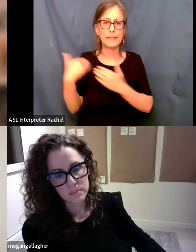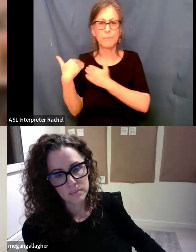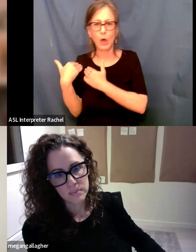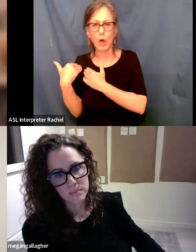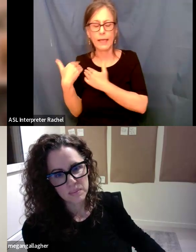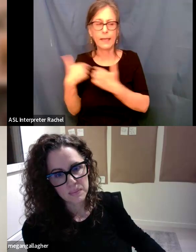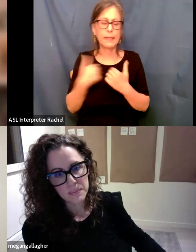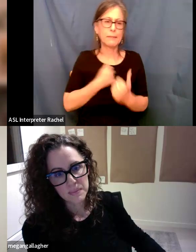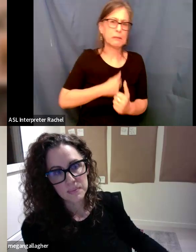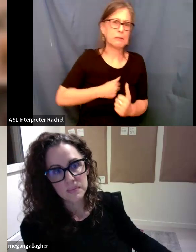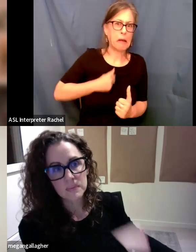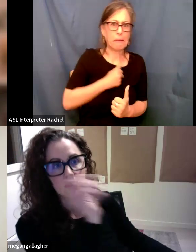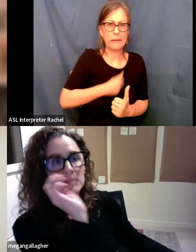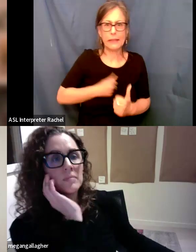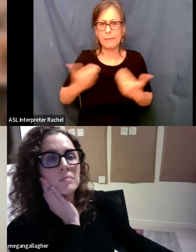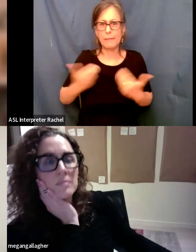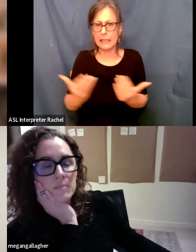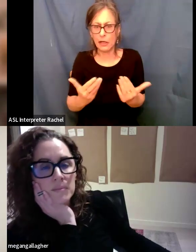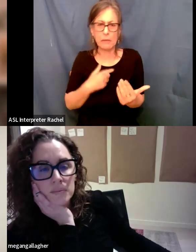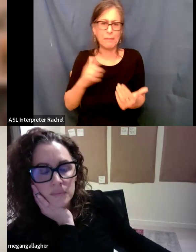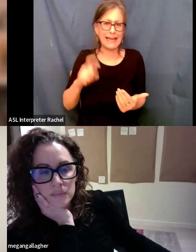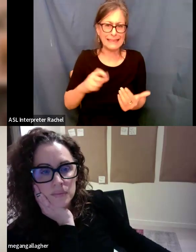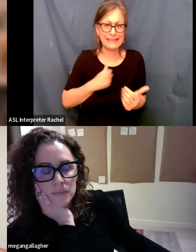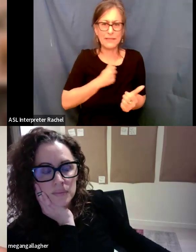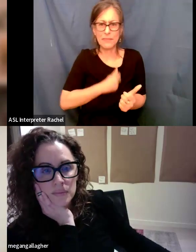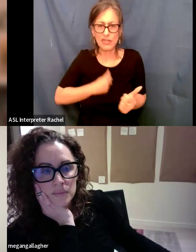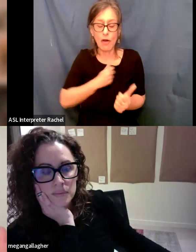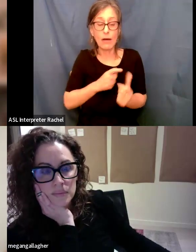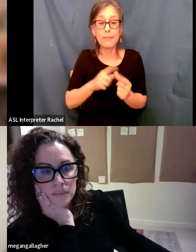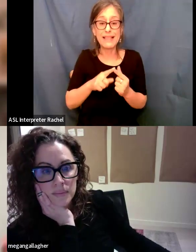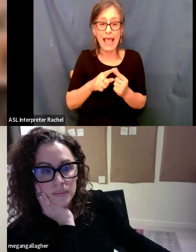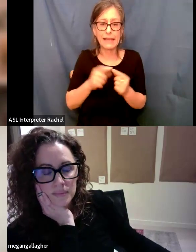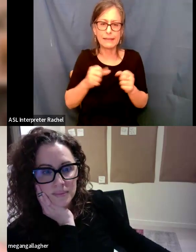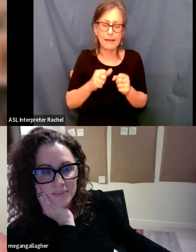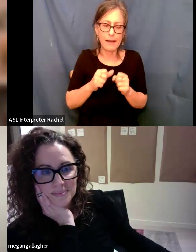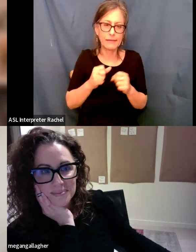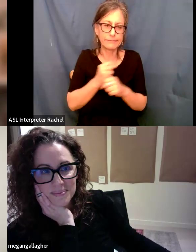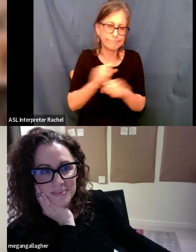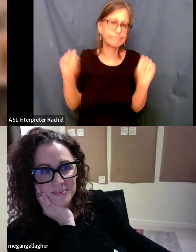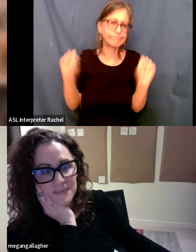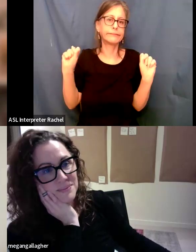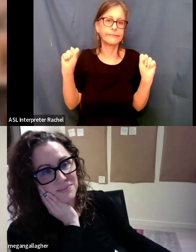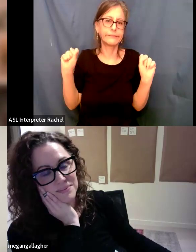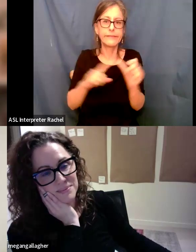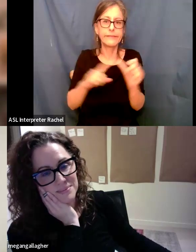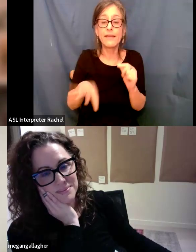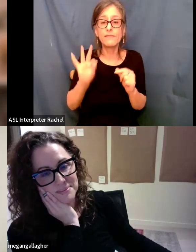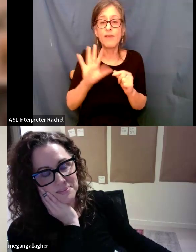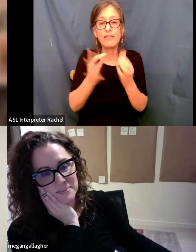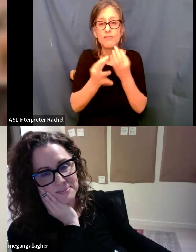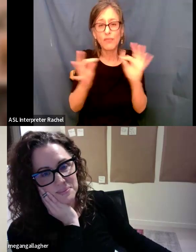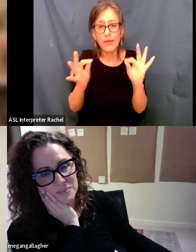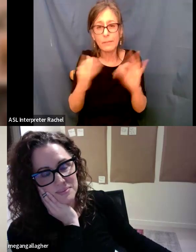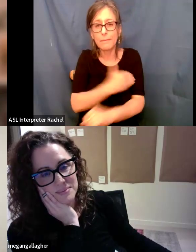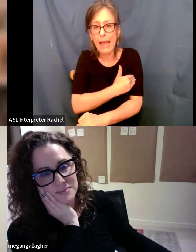feeling apologetic for their existence and for their needs and everything, to then get to break out of that and then to like find your freedom and your